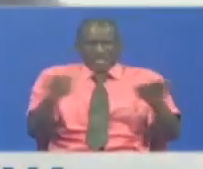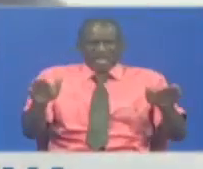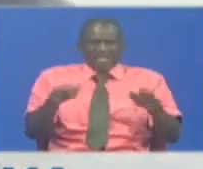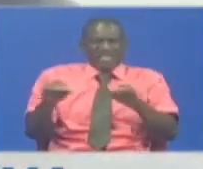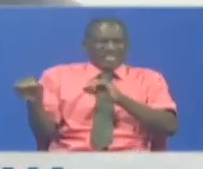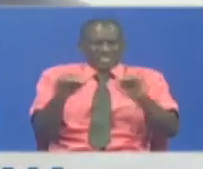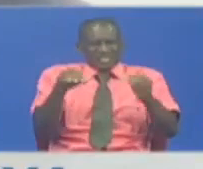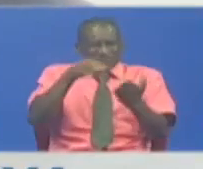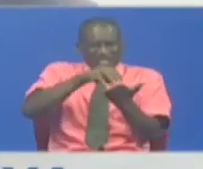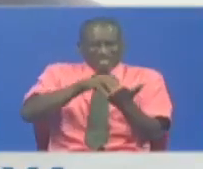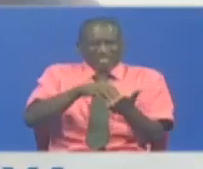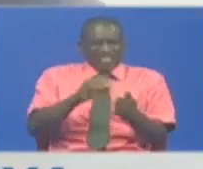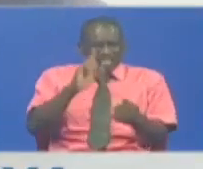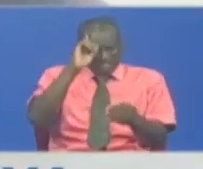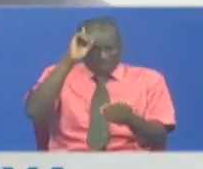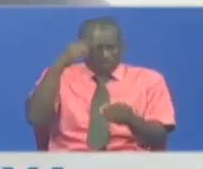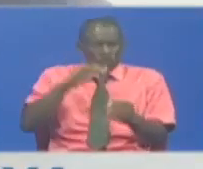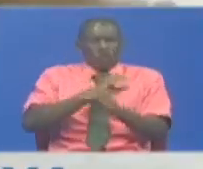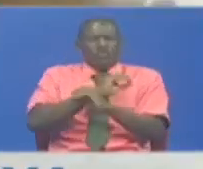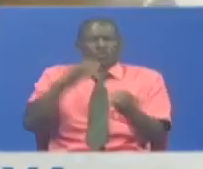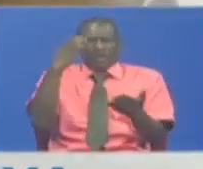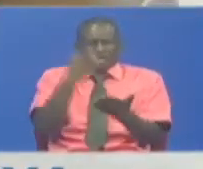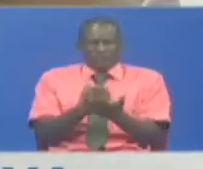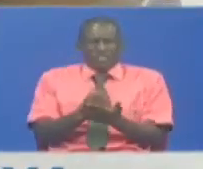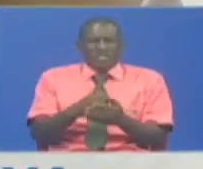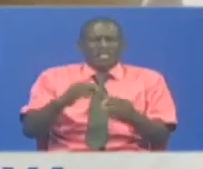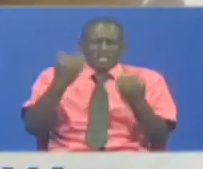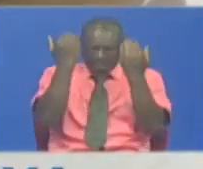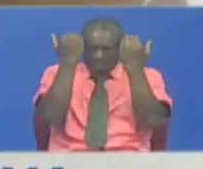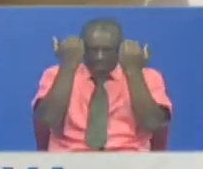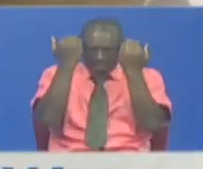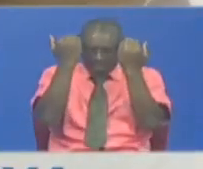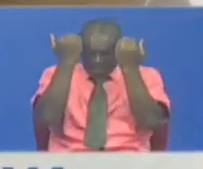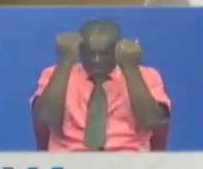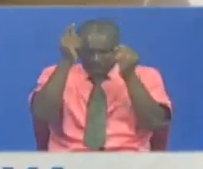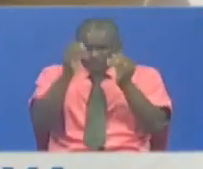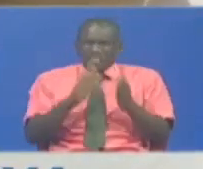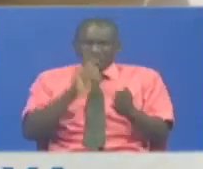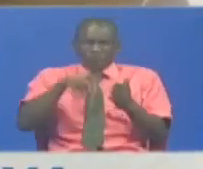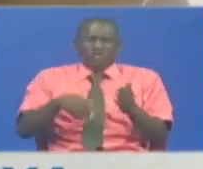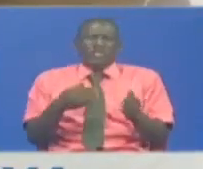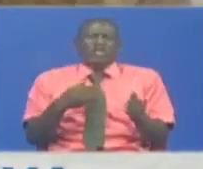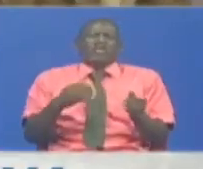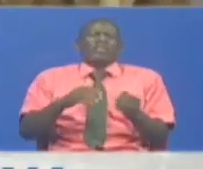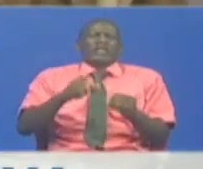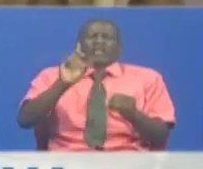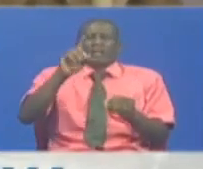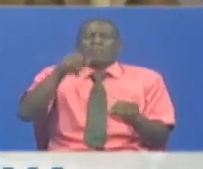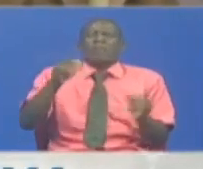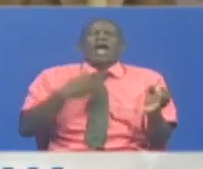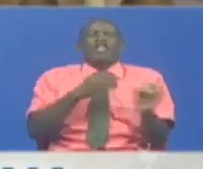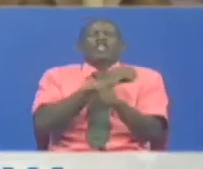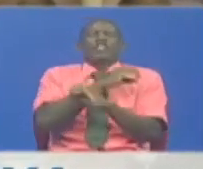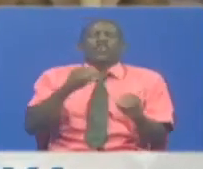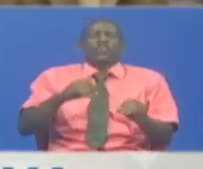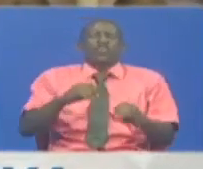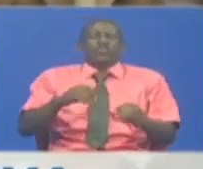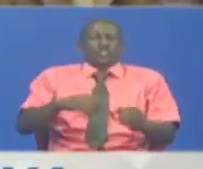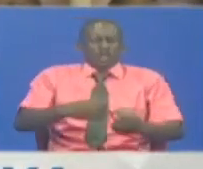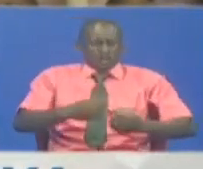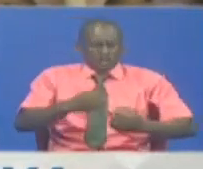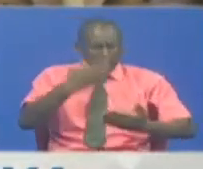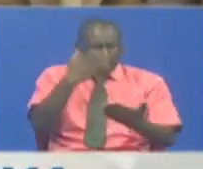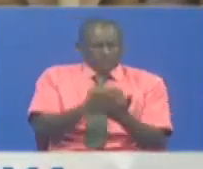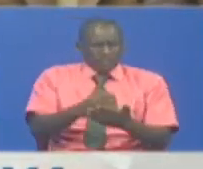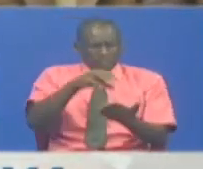to lack of evidence. The magistrate found that the prosecution did not establish a solid enough case against the accused. Kimunya, who was in the